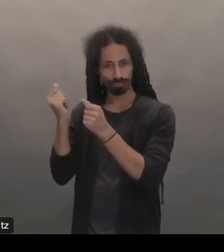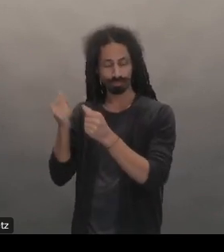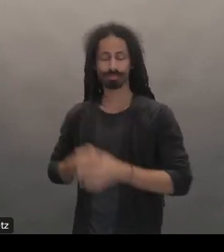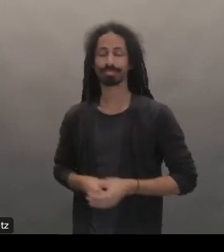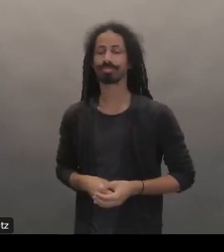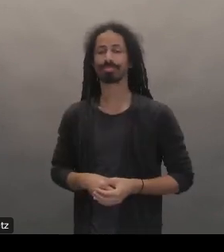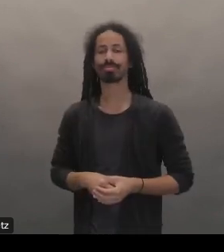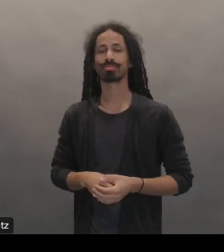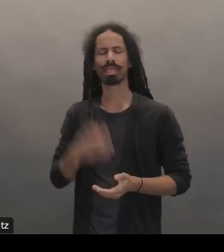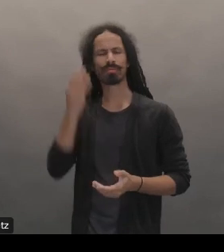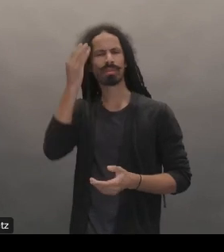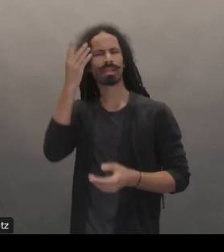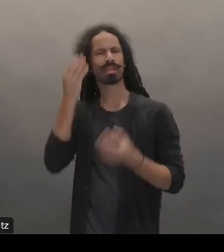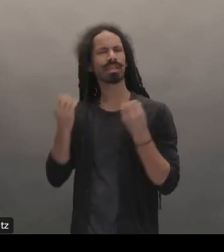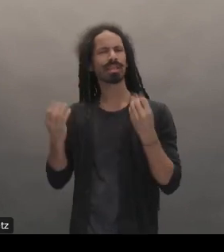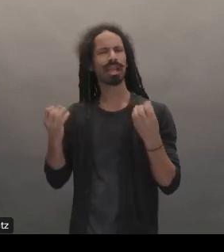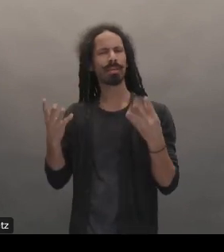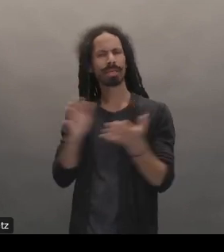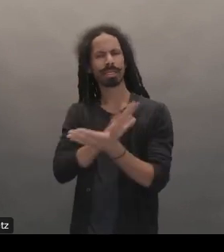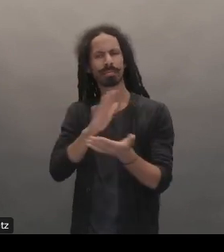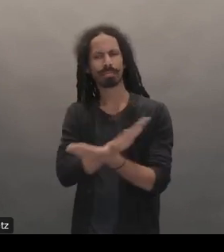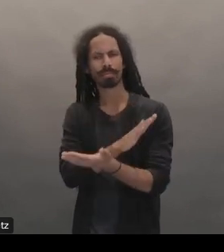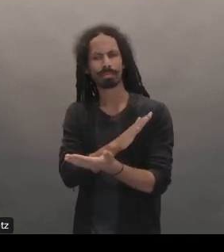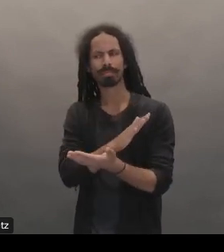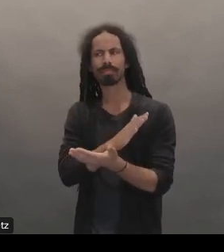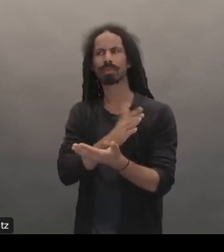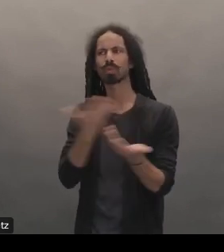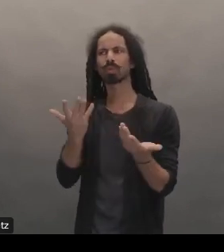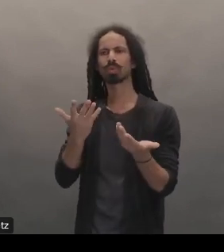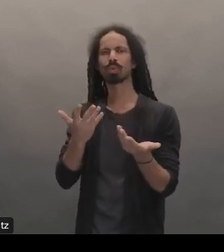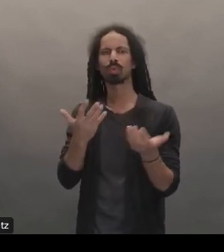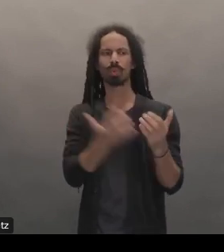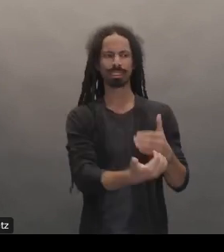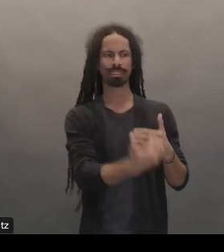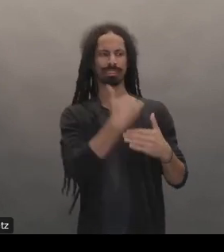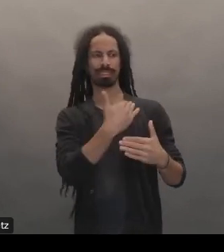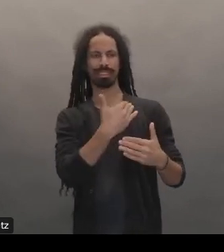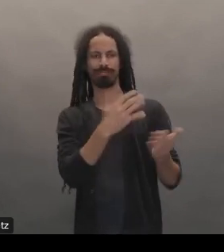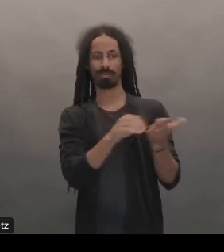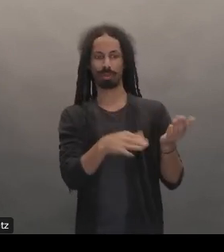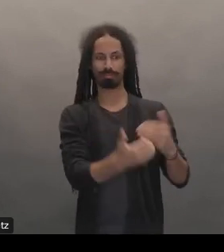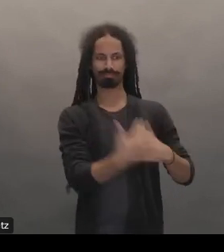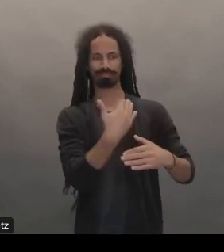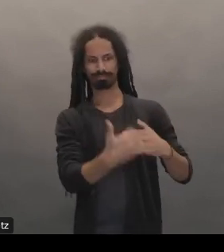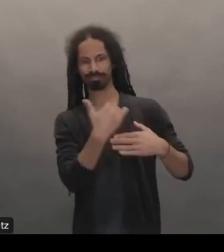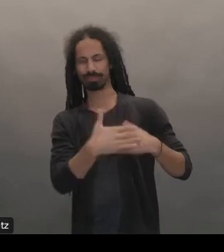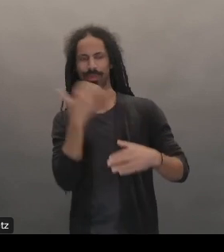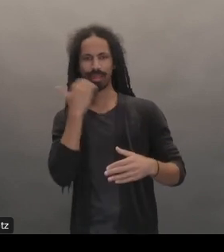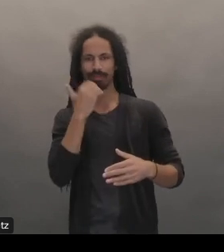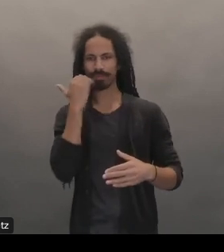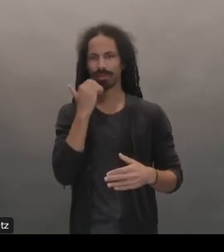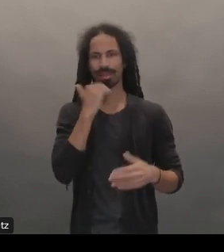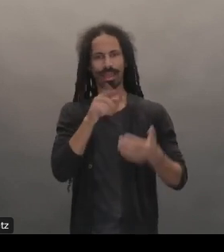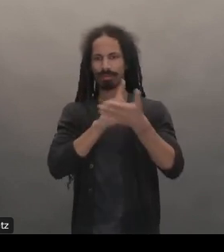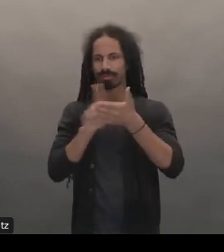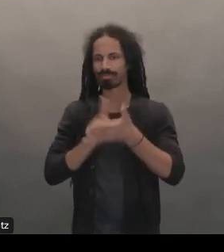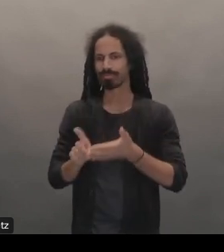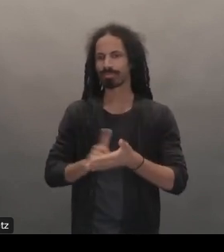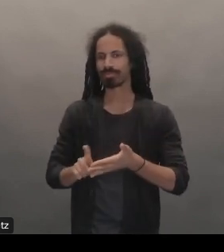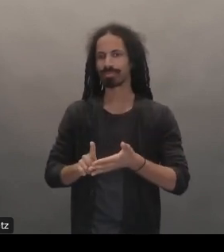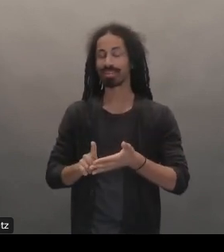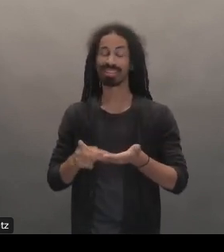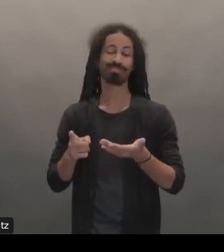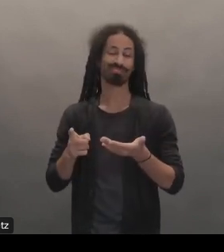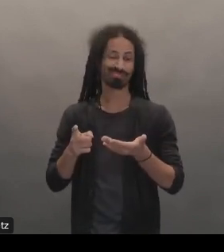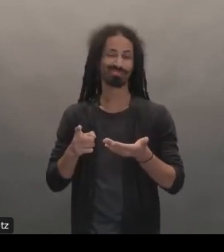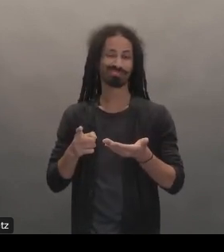many papers, are submitted by students at the college on an average week, you can imagine that